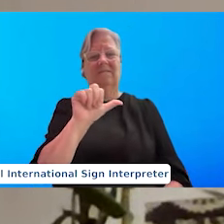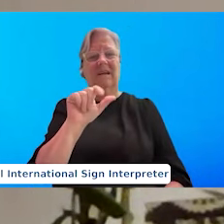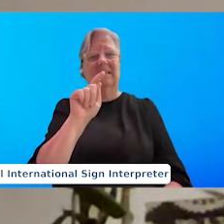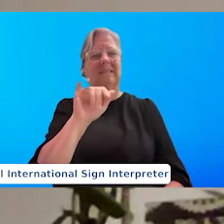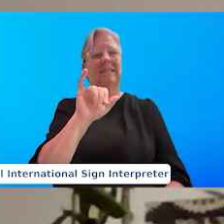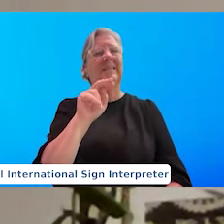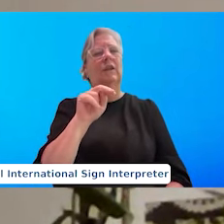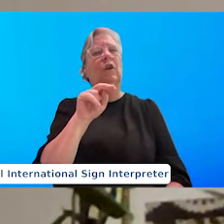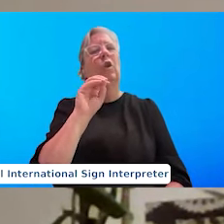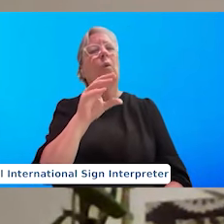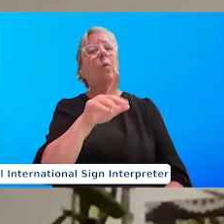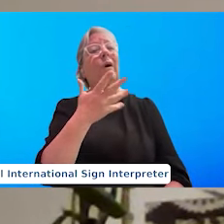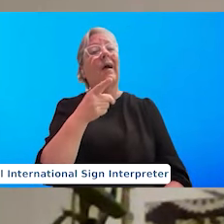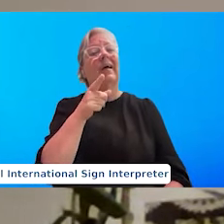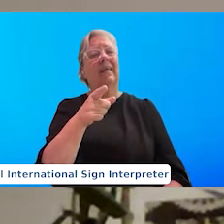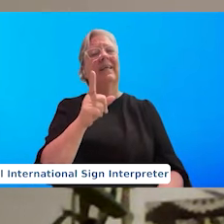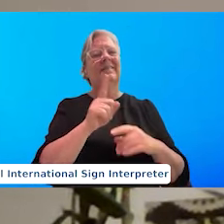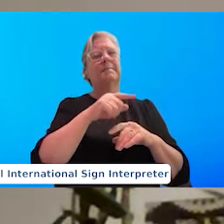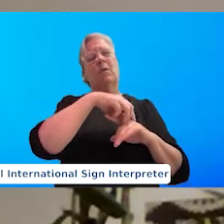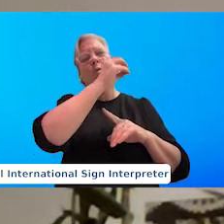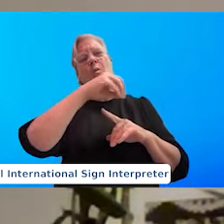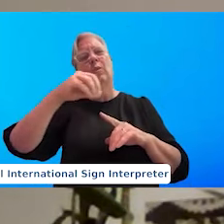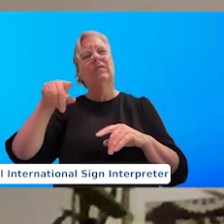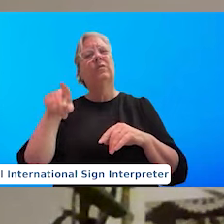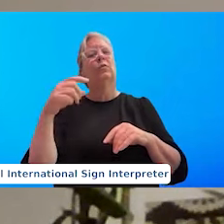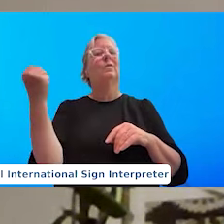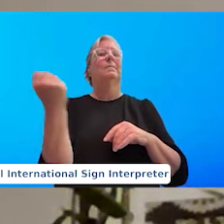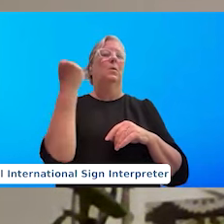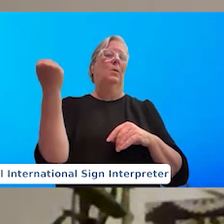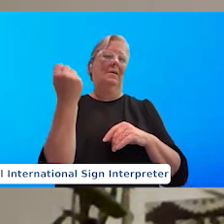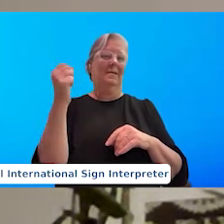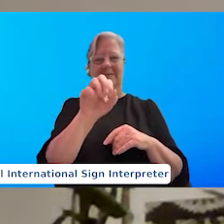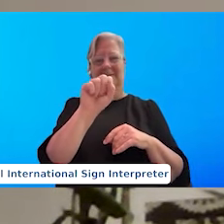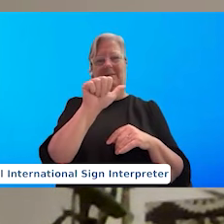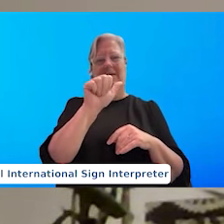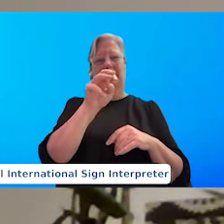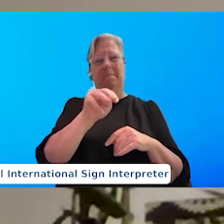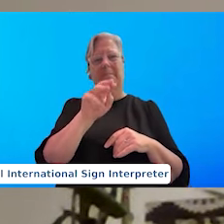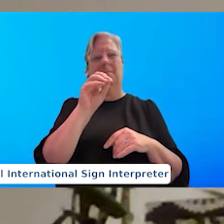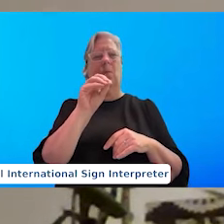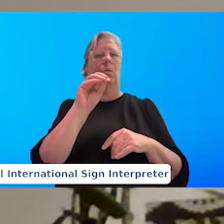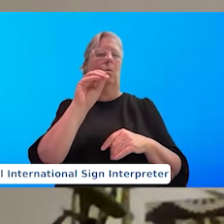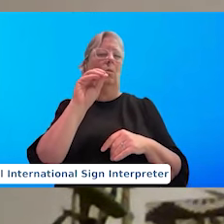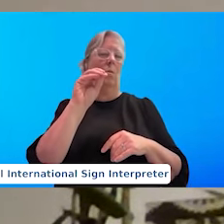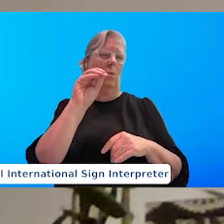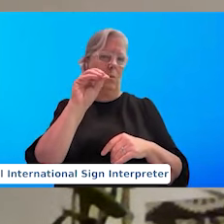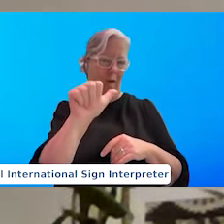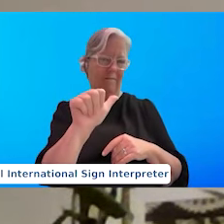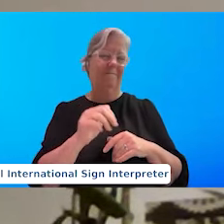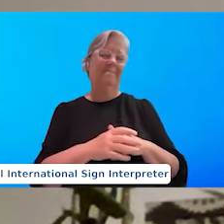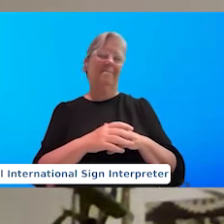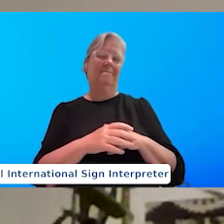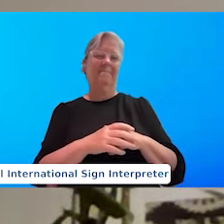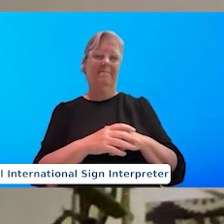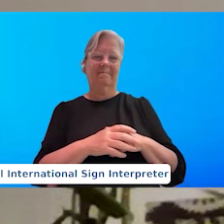work that's happening in Thailand to support people with disabilities. We're moving now to a very different context, and I'd like